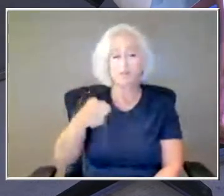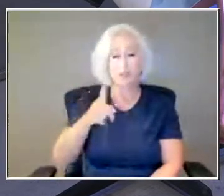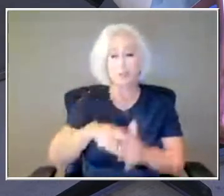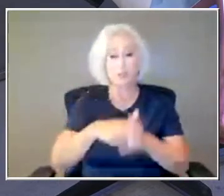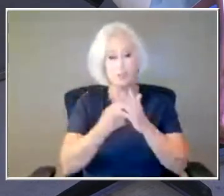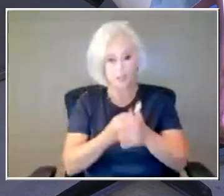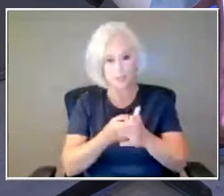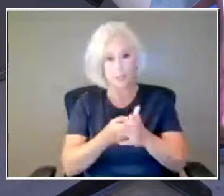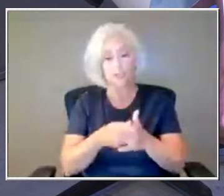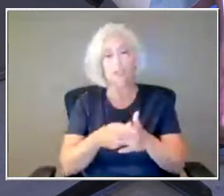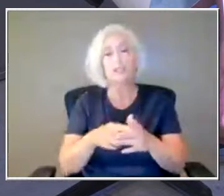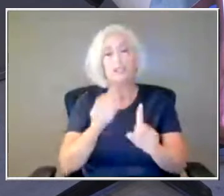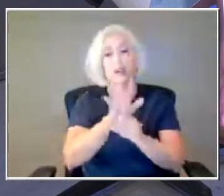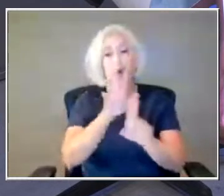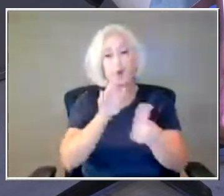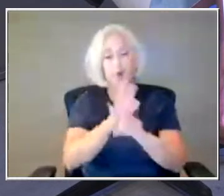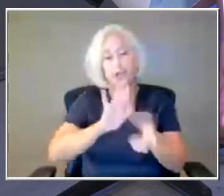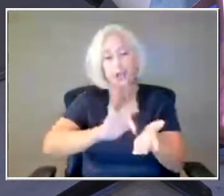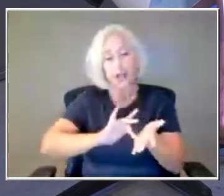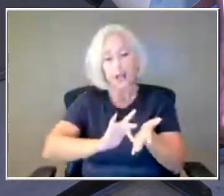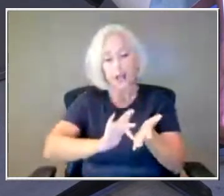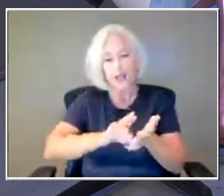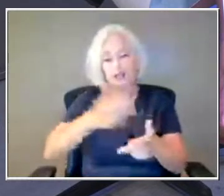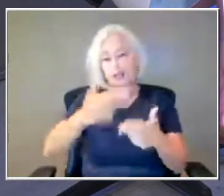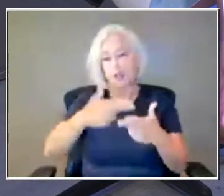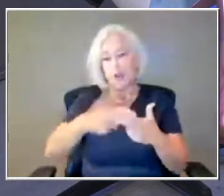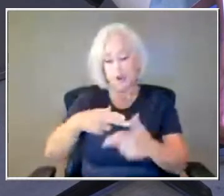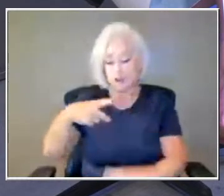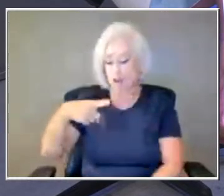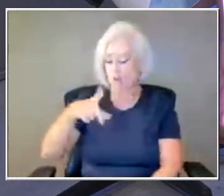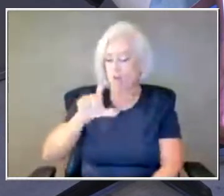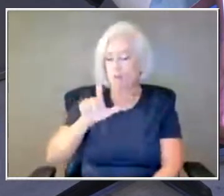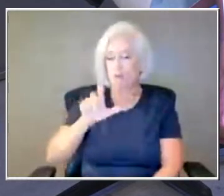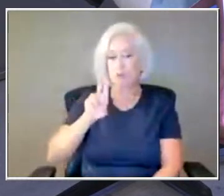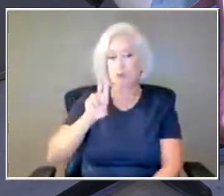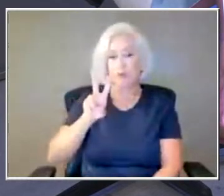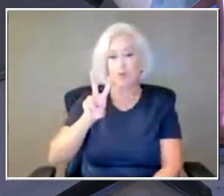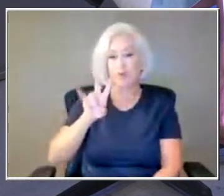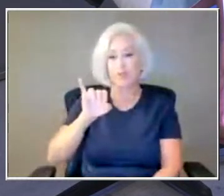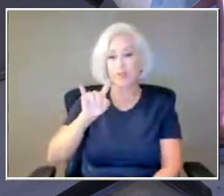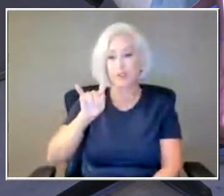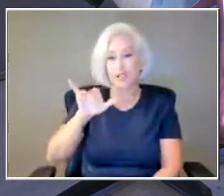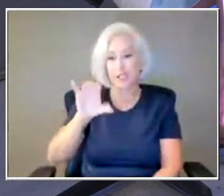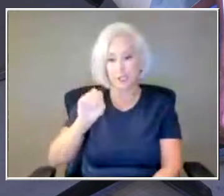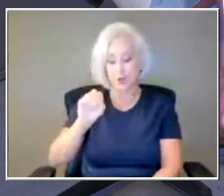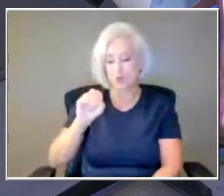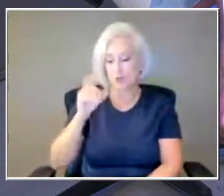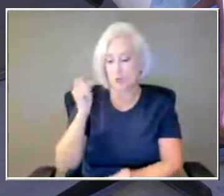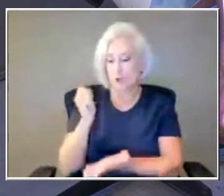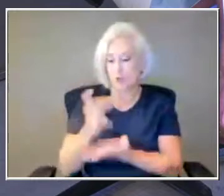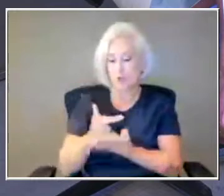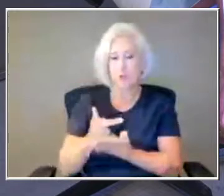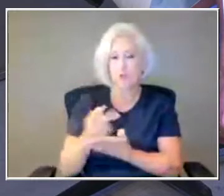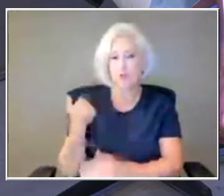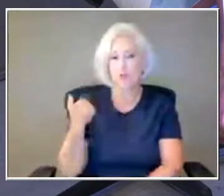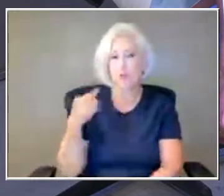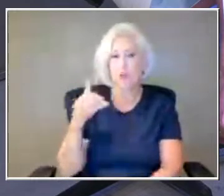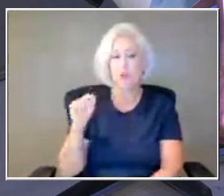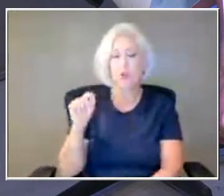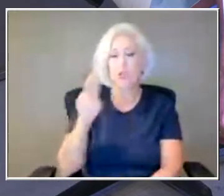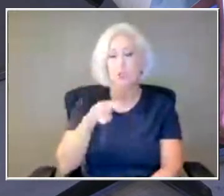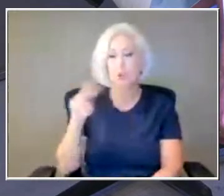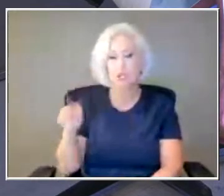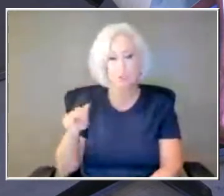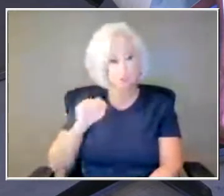Pluvicto. Correct. It was FDA approved in 2022. And correct me if I'm wrong, Cancer Center is the first and only place in the